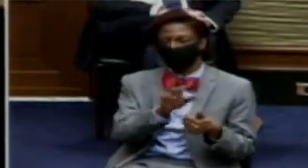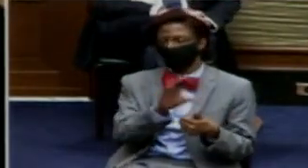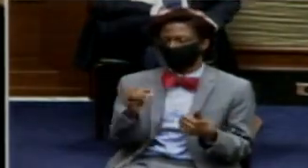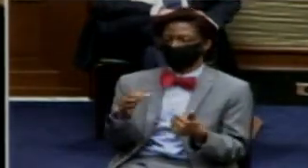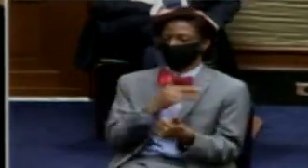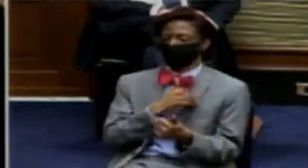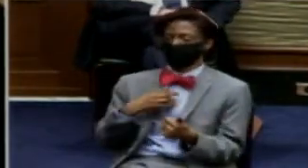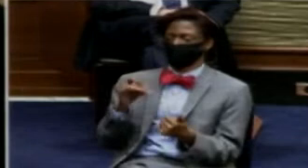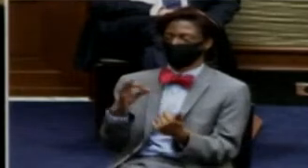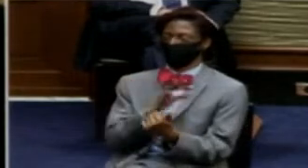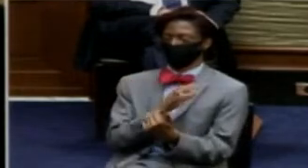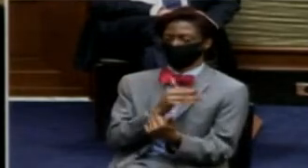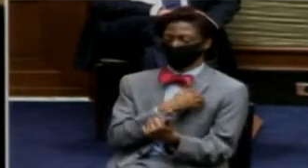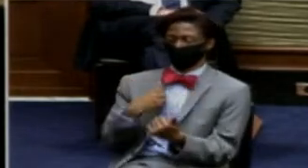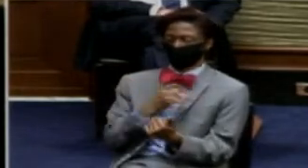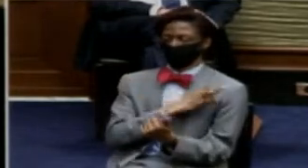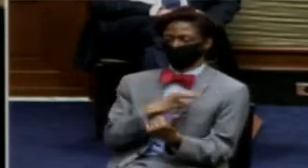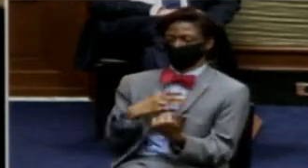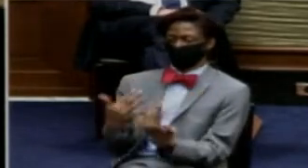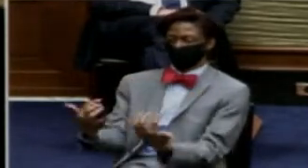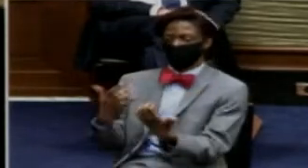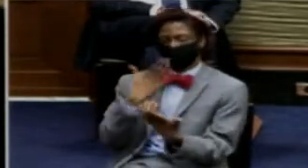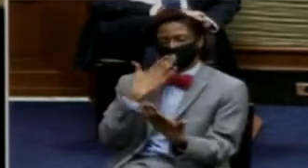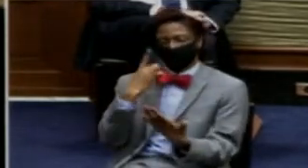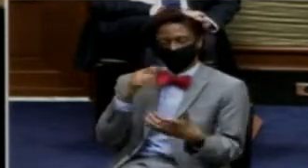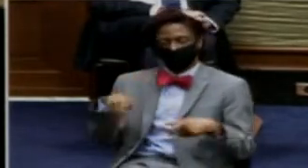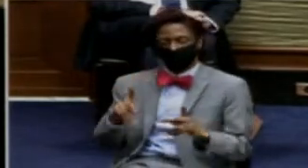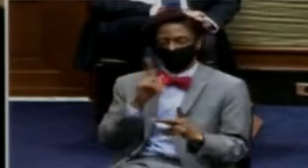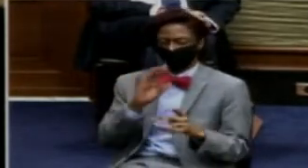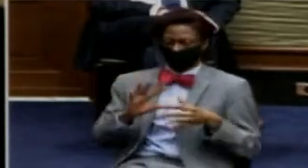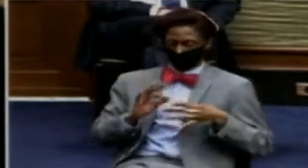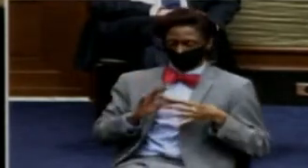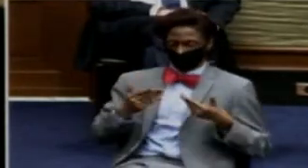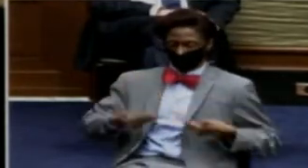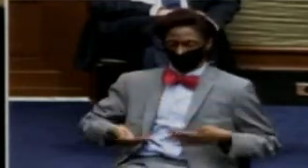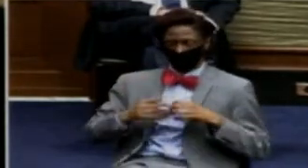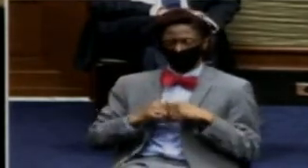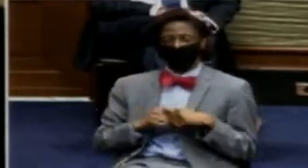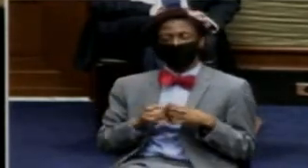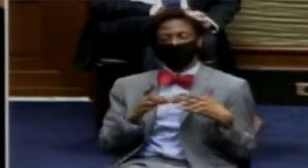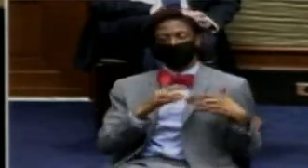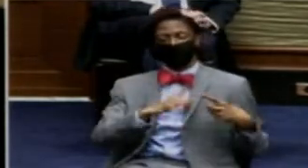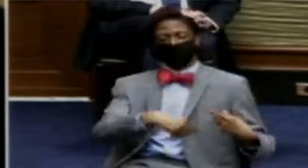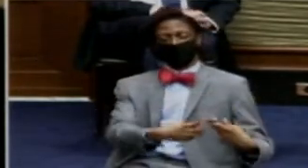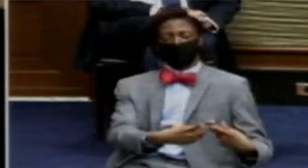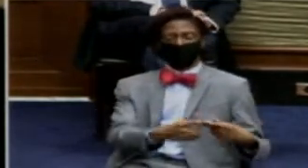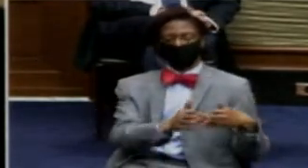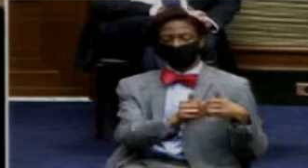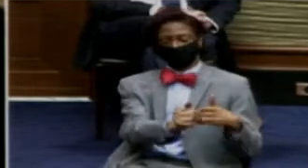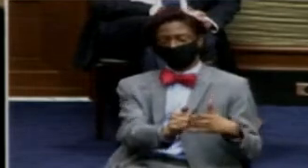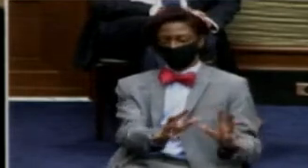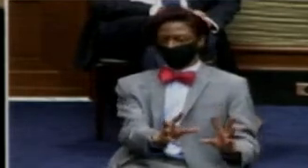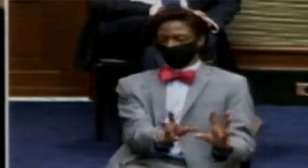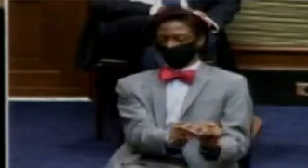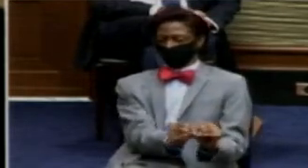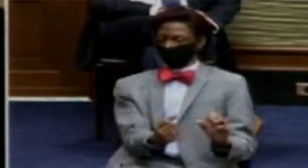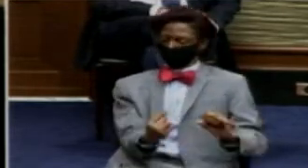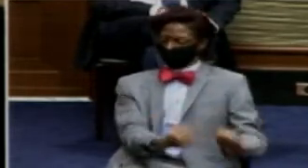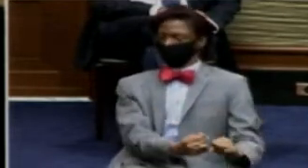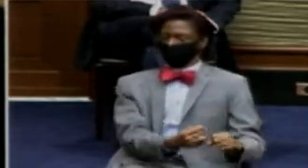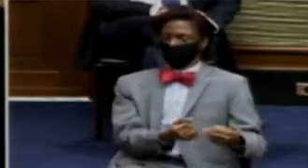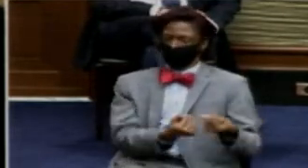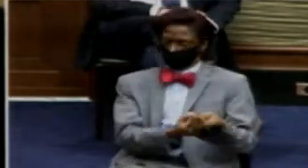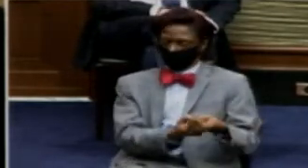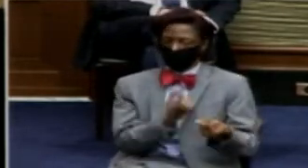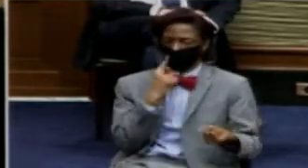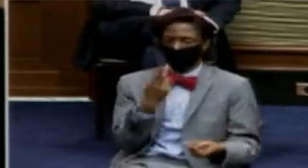committee. Thank you for the opportunity to speak before you today regarding the Leadership Conference's strong support for